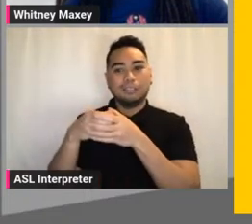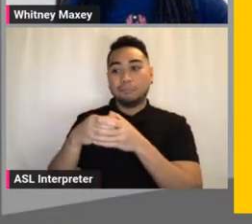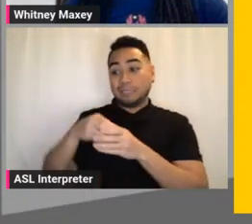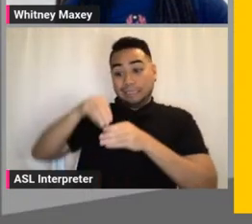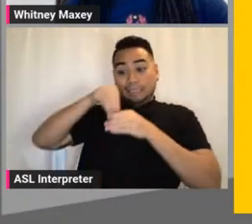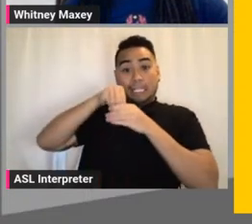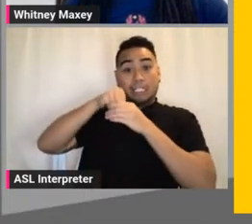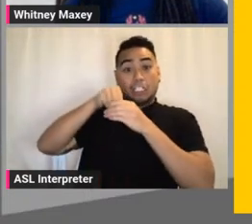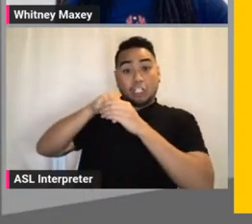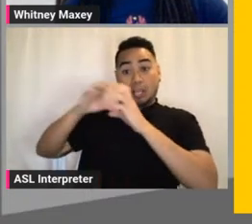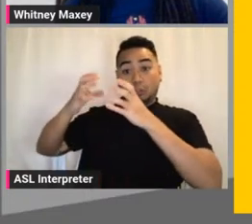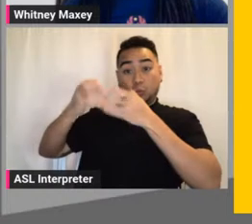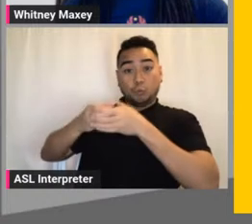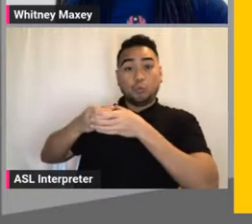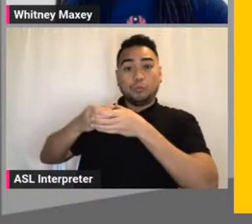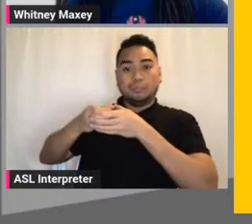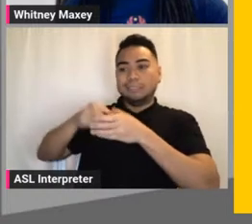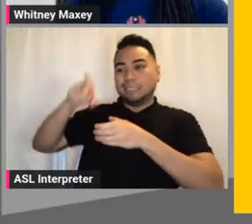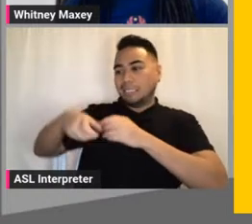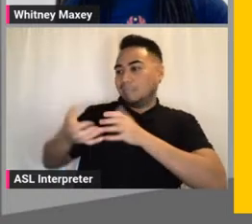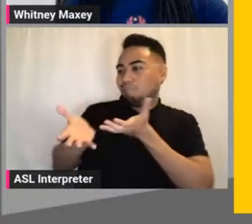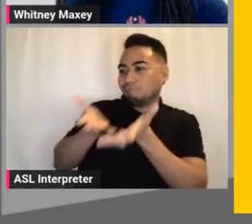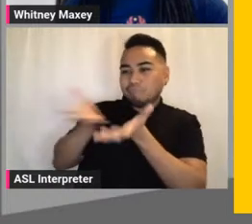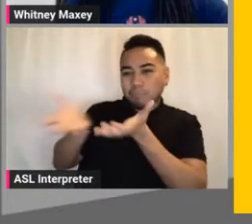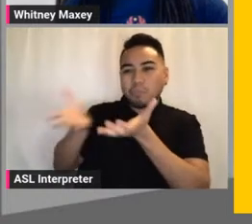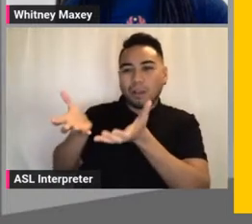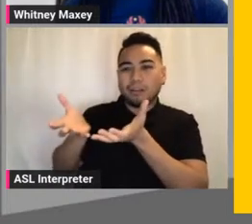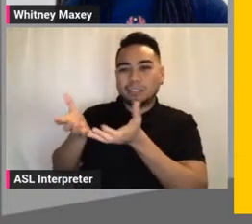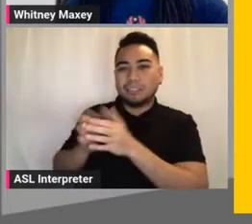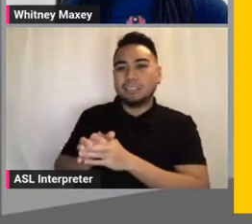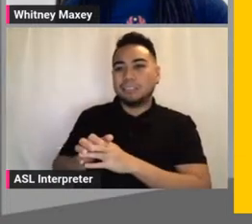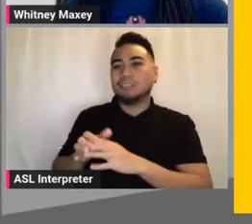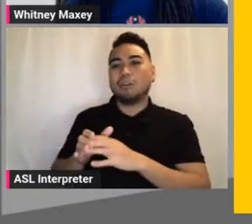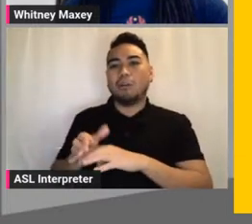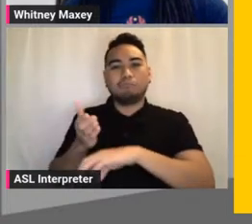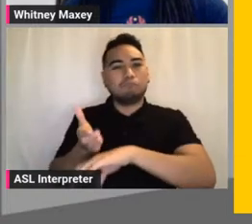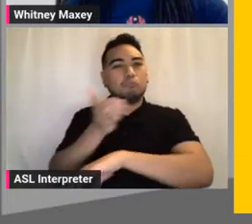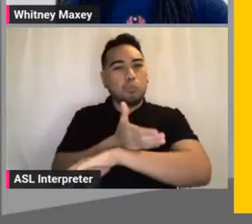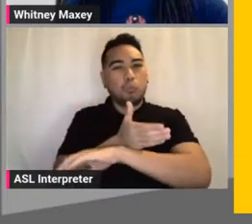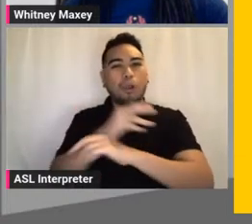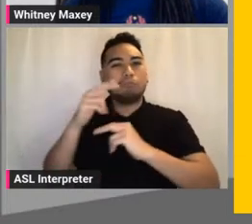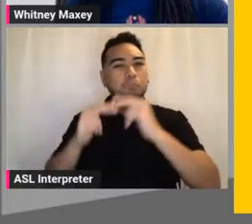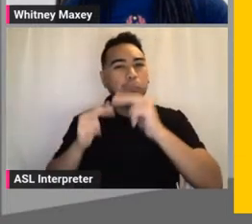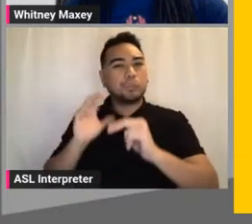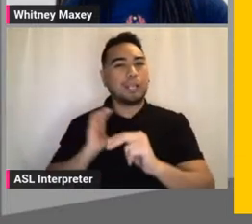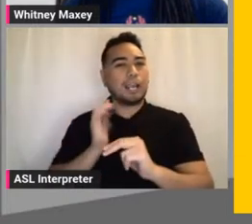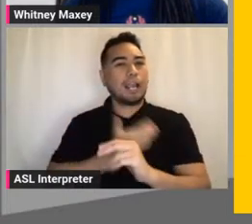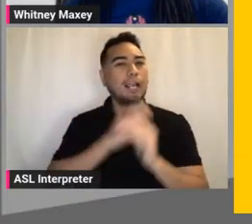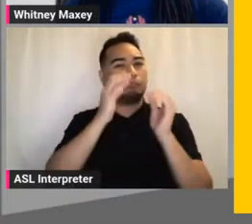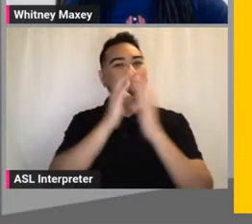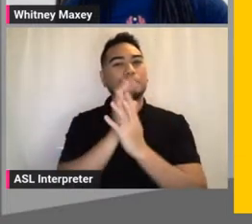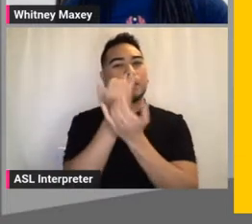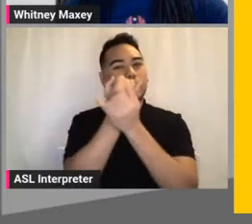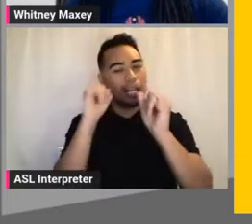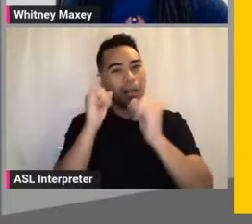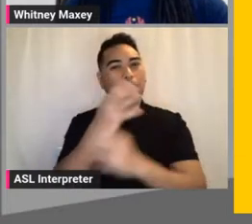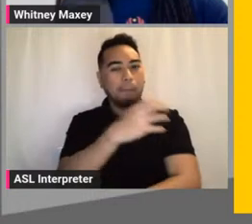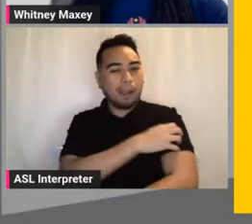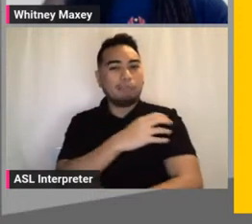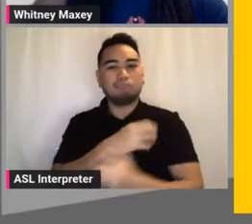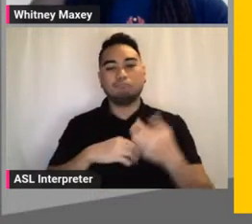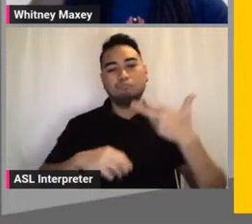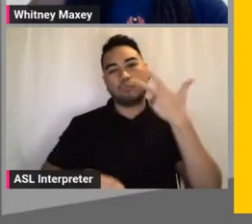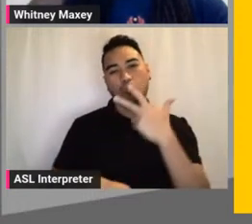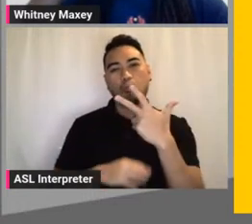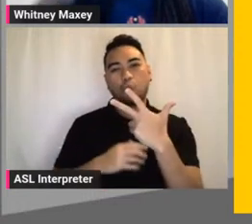Democratic Party, even as we build our independent power. And we have to do this for three reasons. One, we're